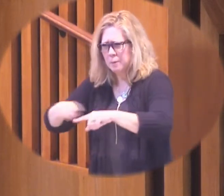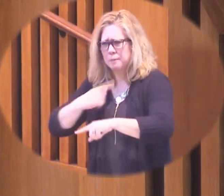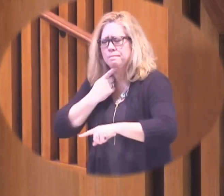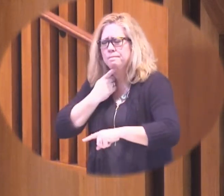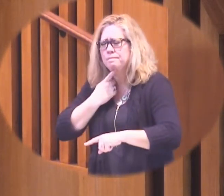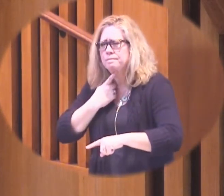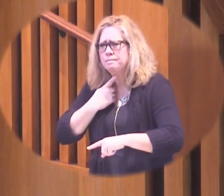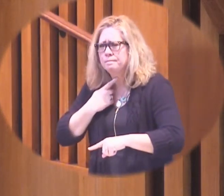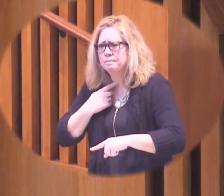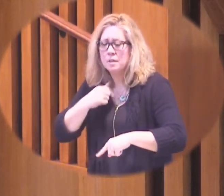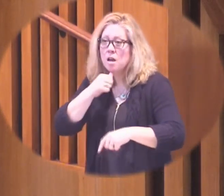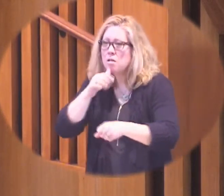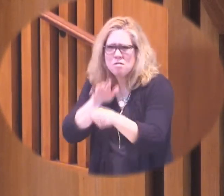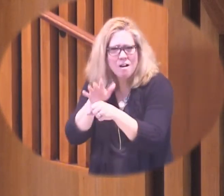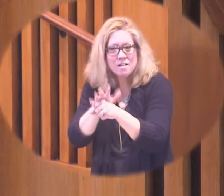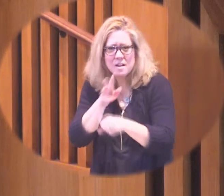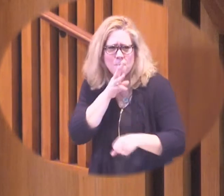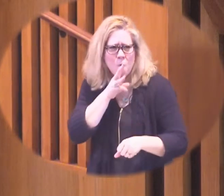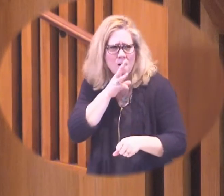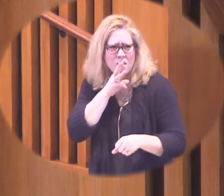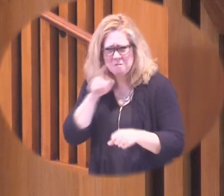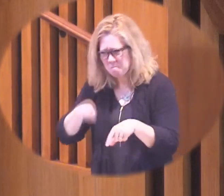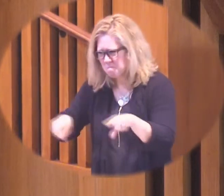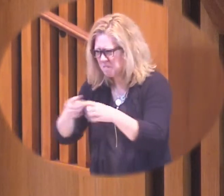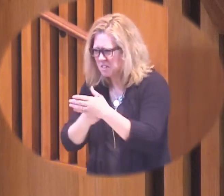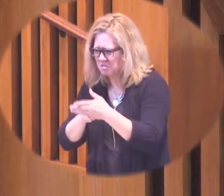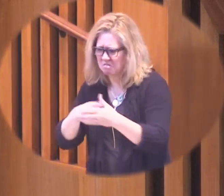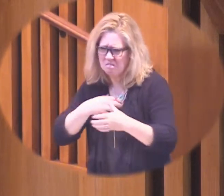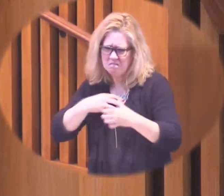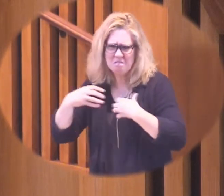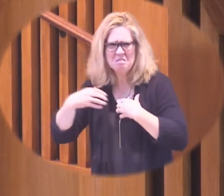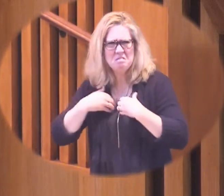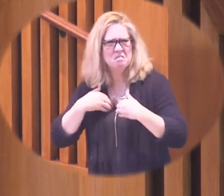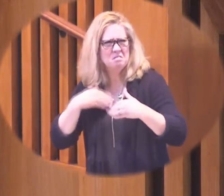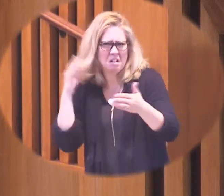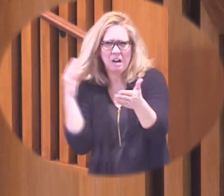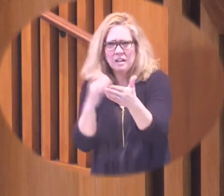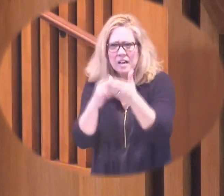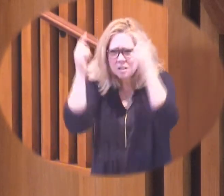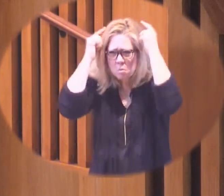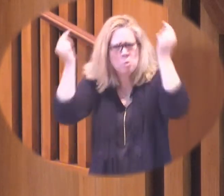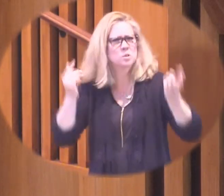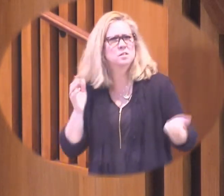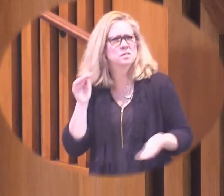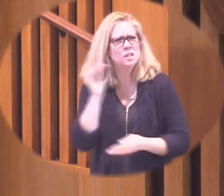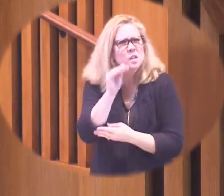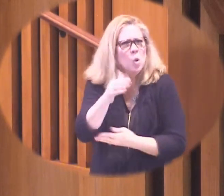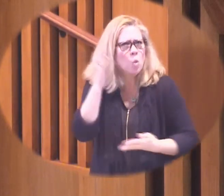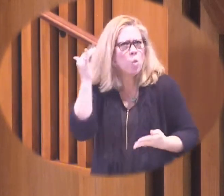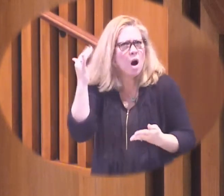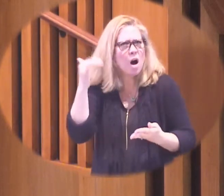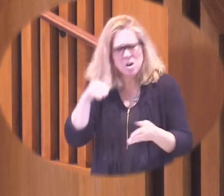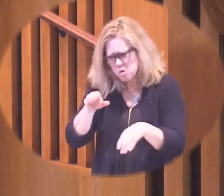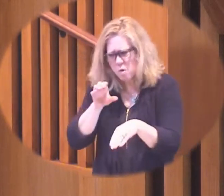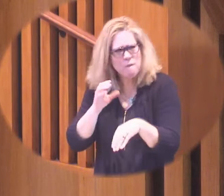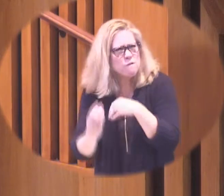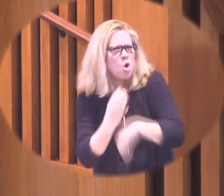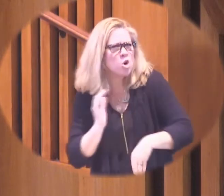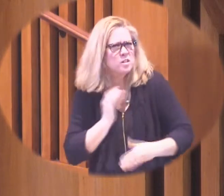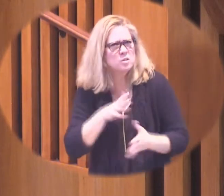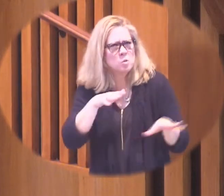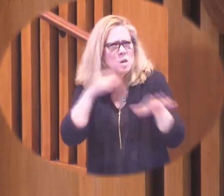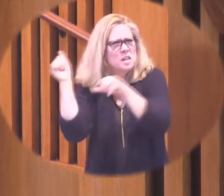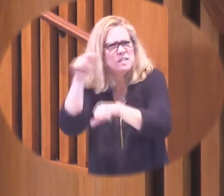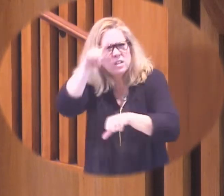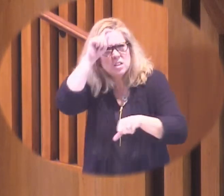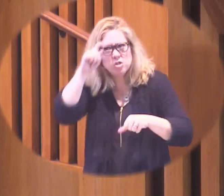the people grumbled against Moses, saying, "Why did you ever make us leave Egypt? Was it just to have us